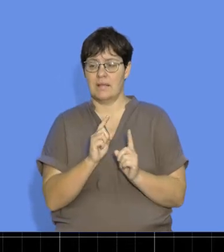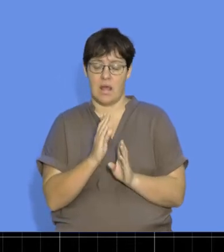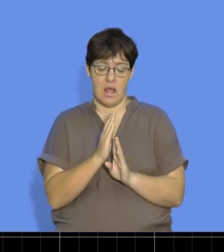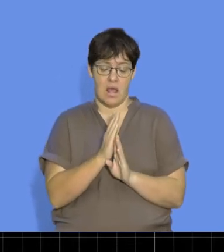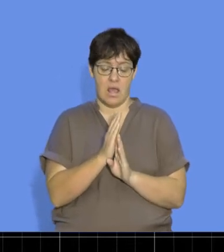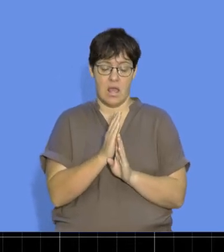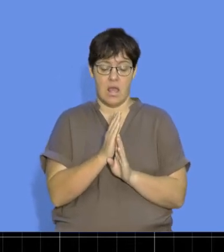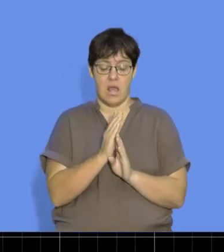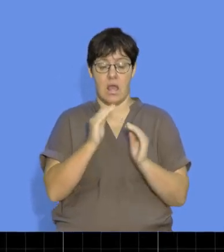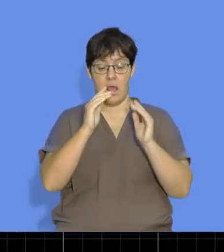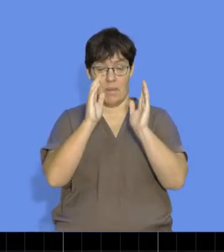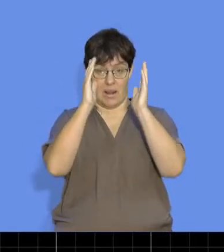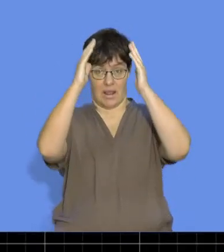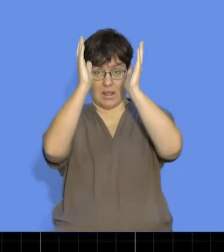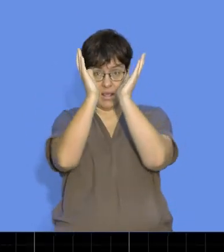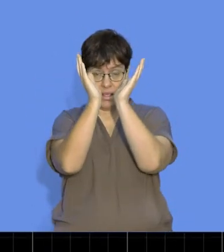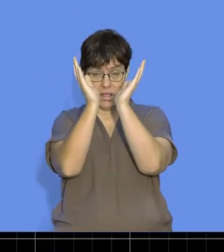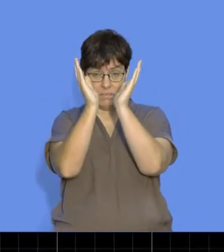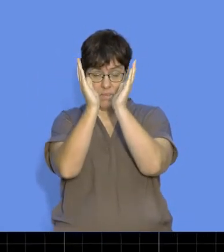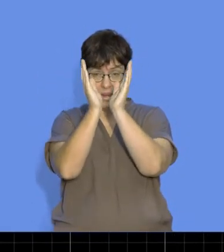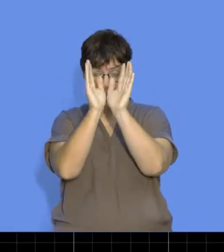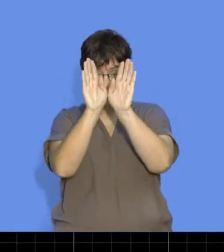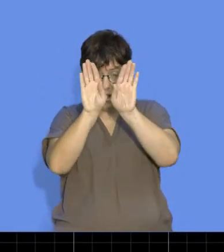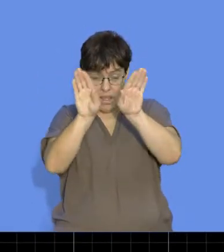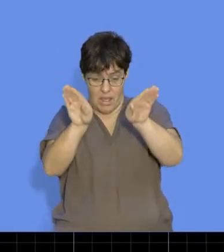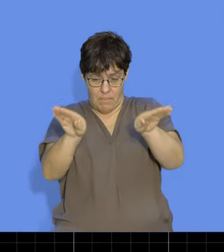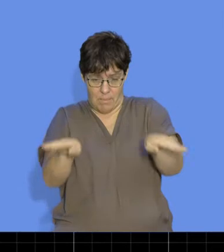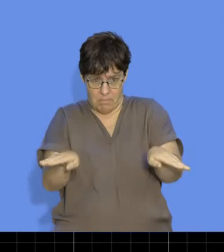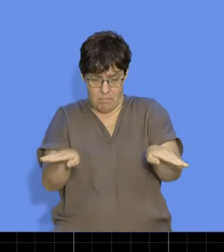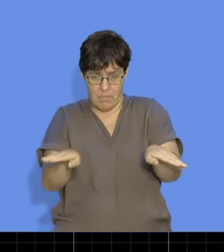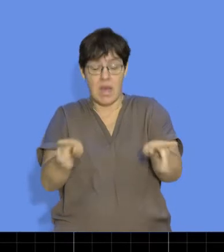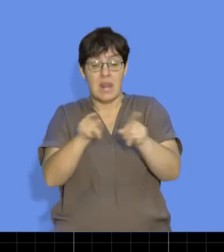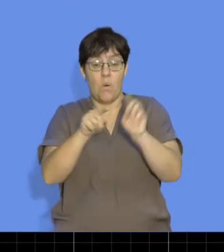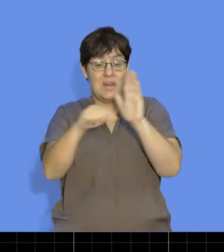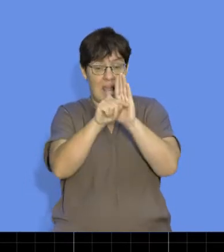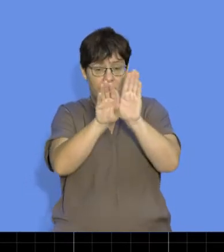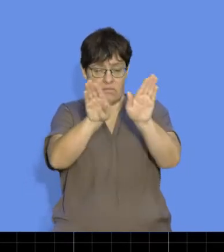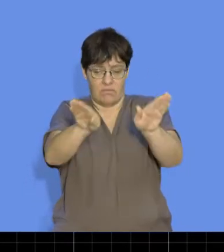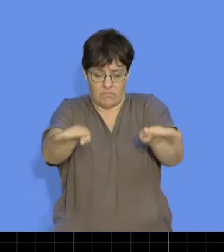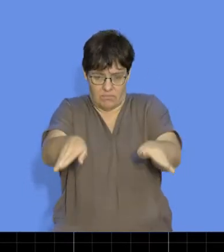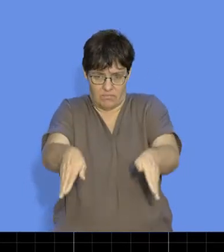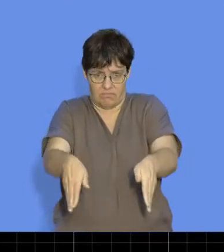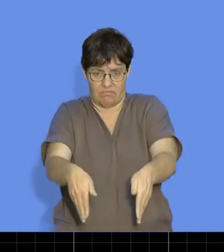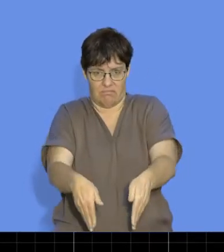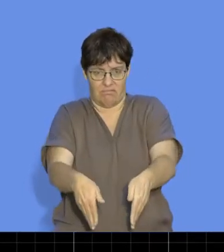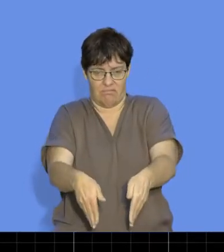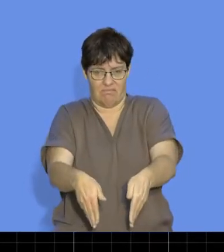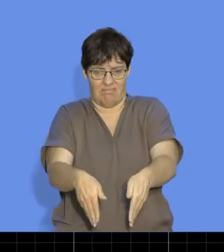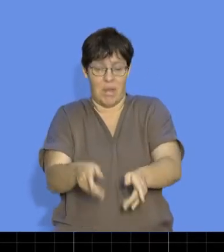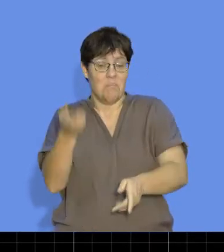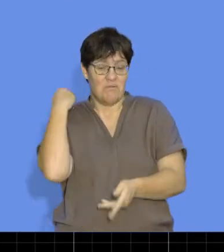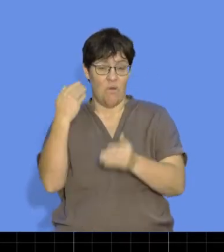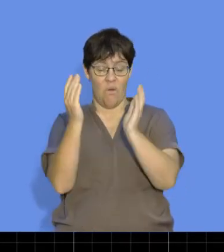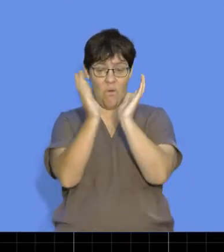then moves on to a negative, and as it moves on to a negative, you know, that's where it now becomes a sad face, right?